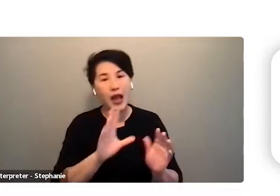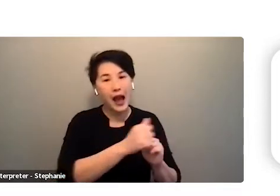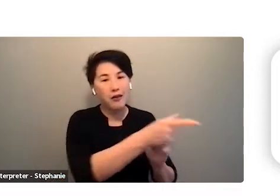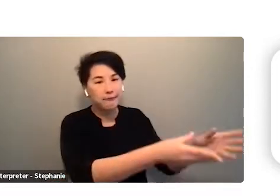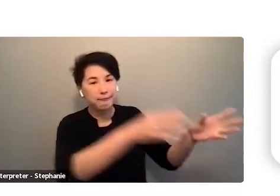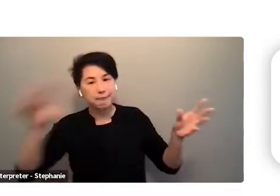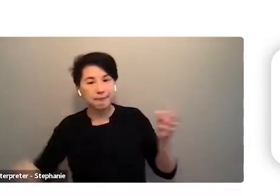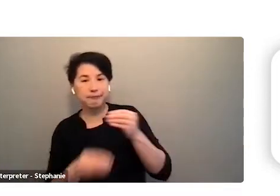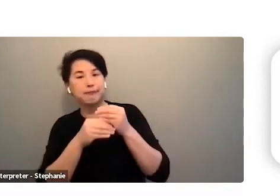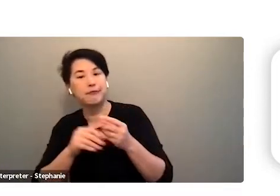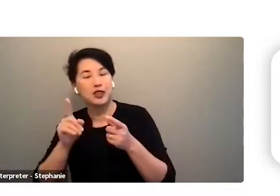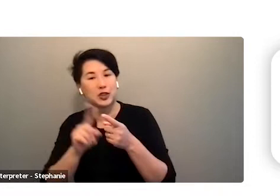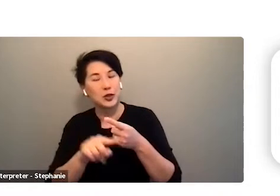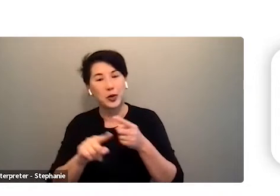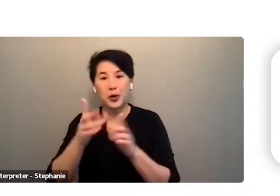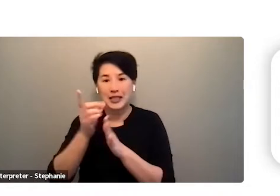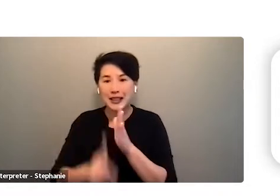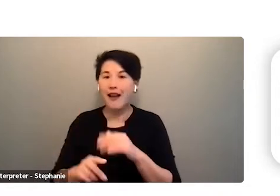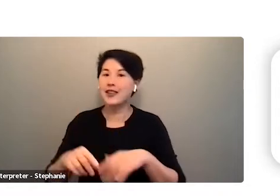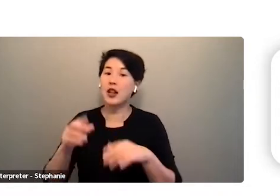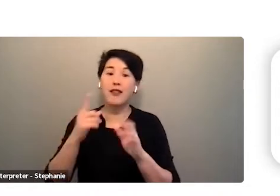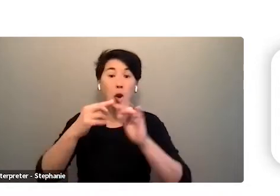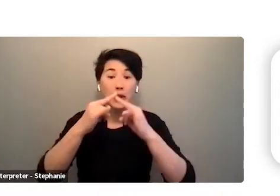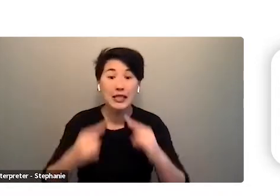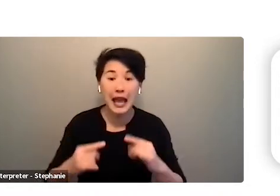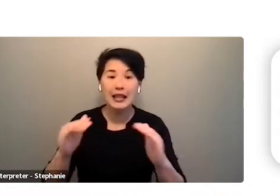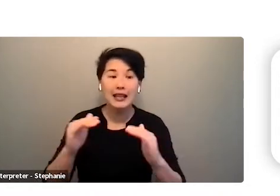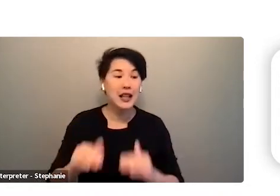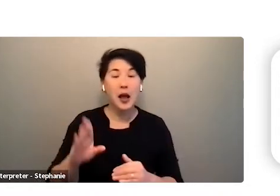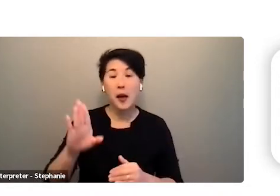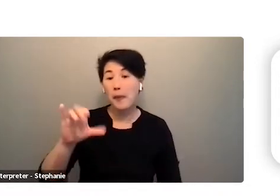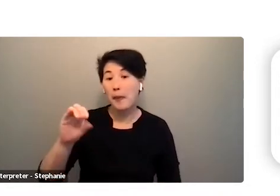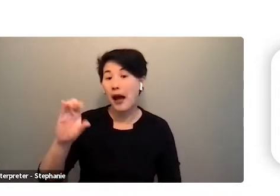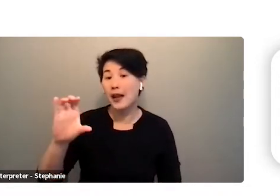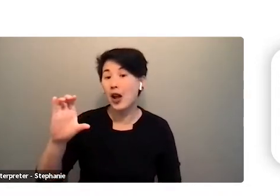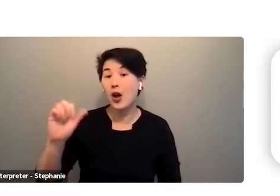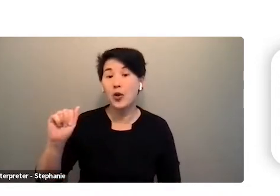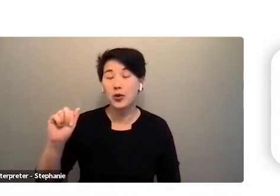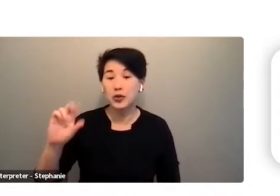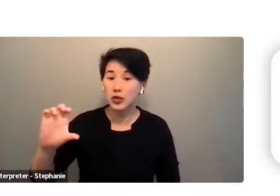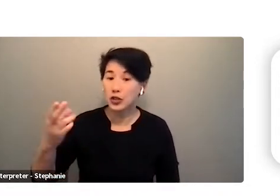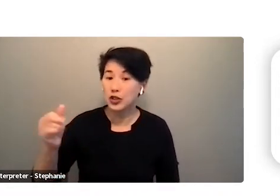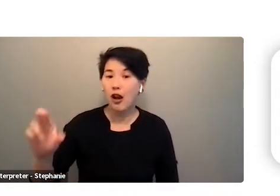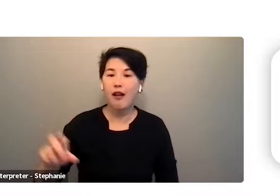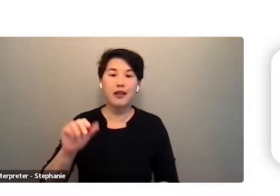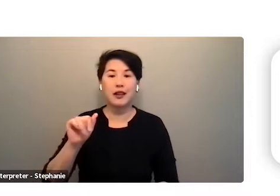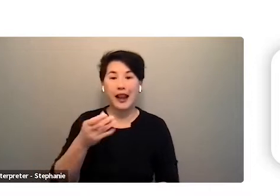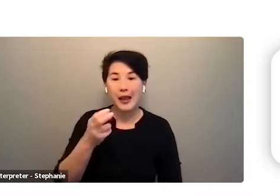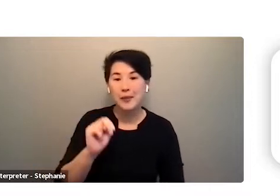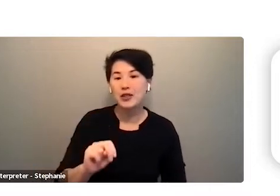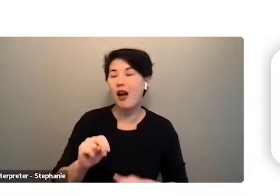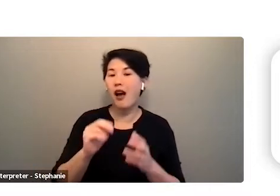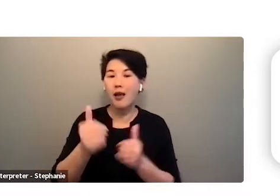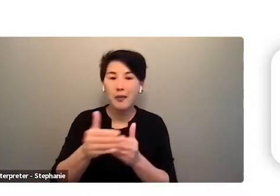used everything from tents to biochar to Amazon packaging to rice bags to